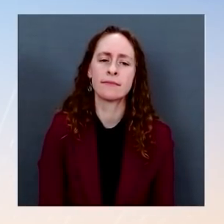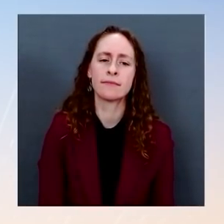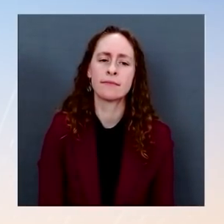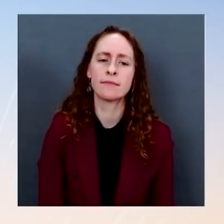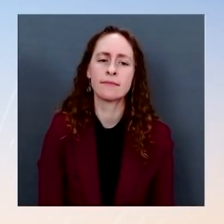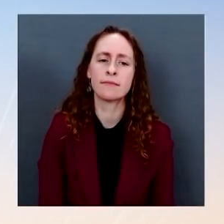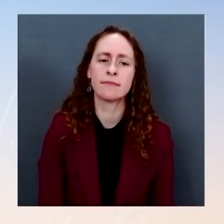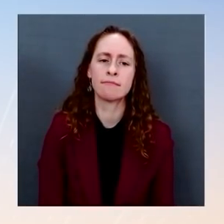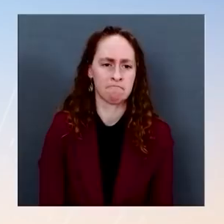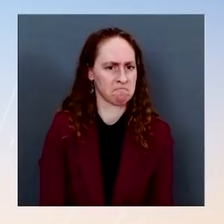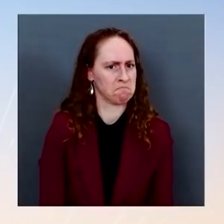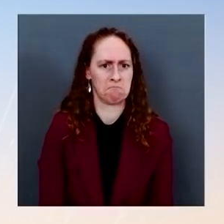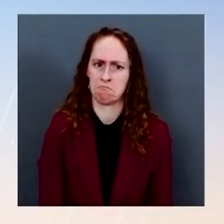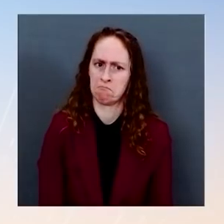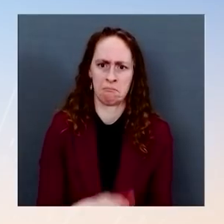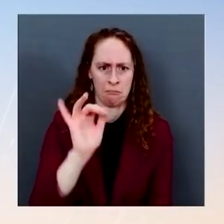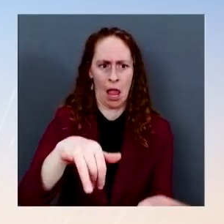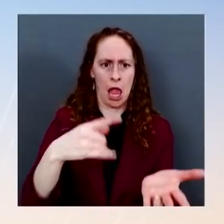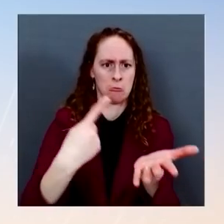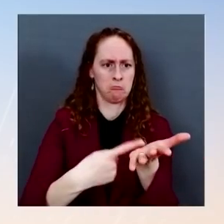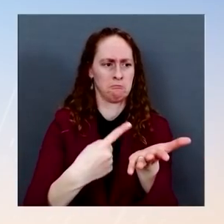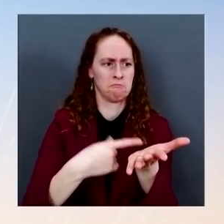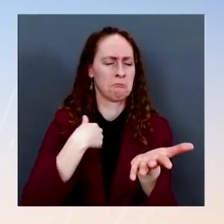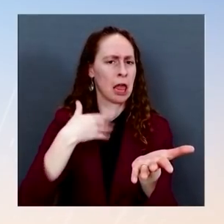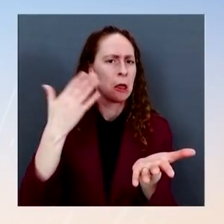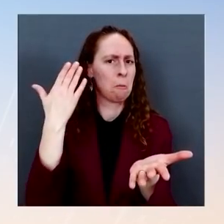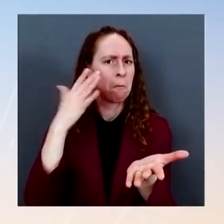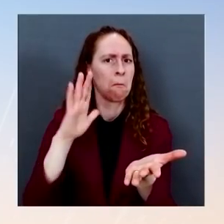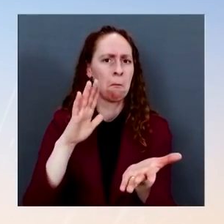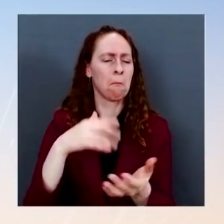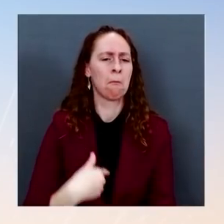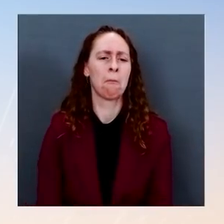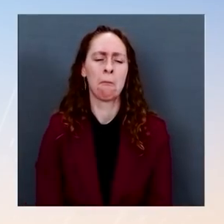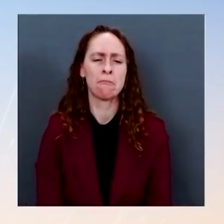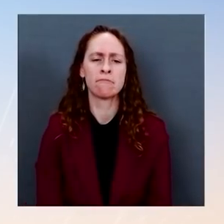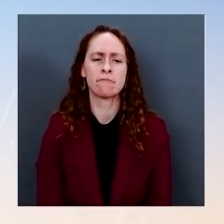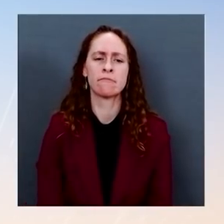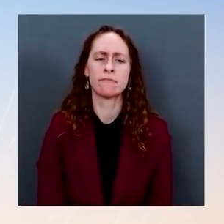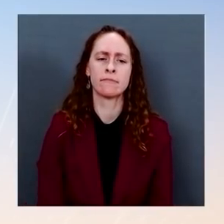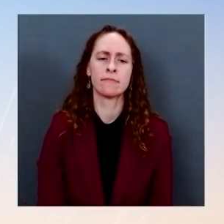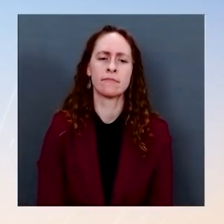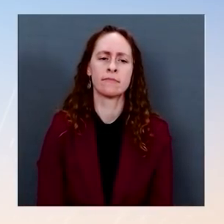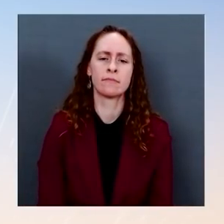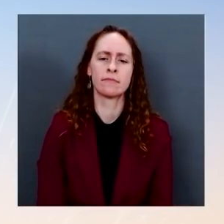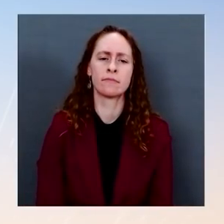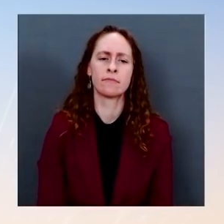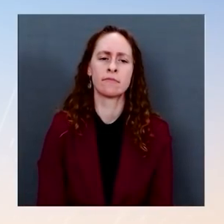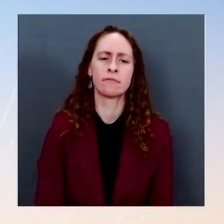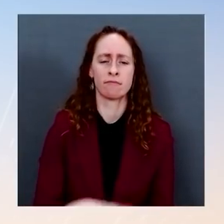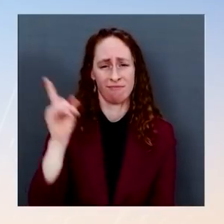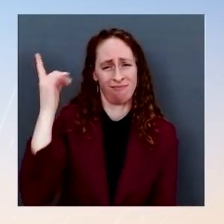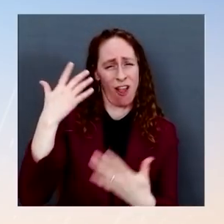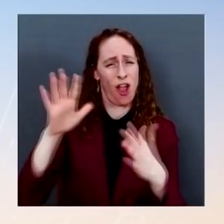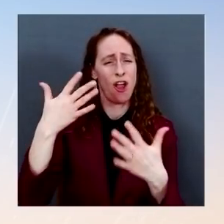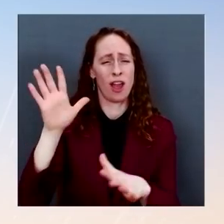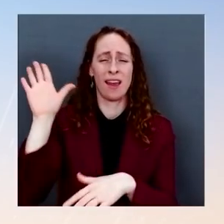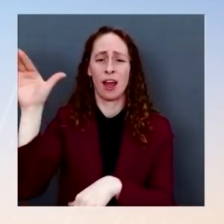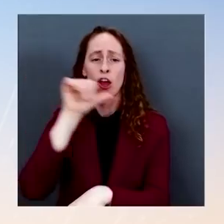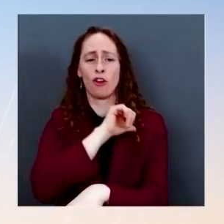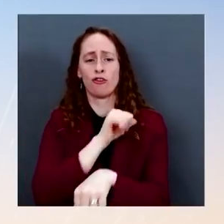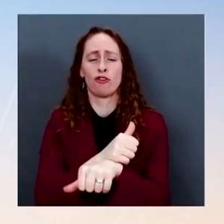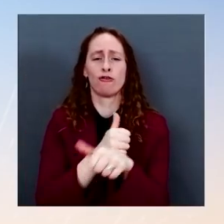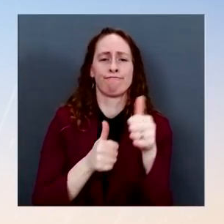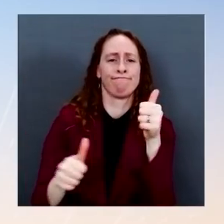used executive authority and executive action for a range of steps to make a range of progress, and the president has not hesitated to do that. The benefit